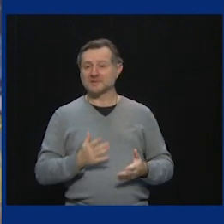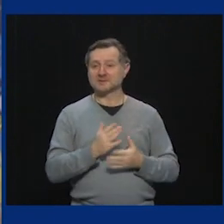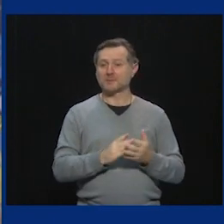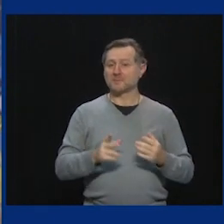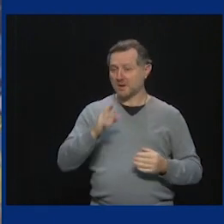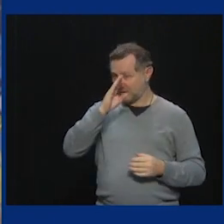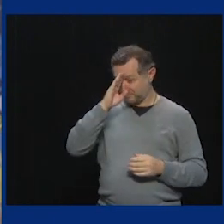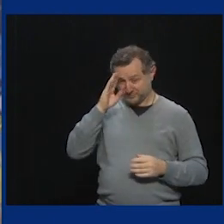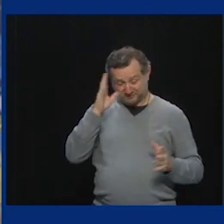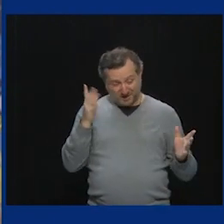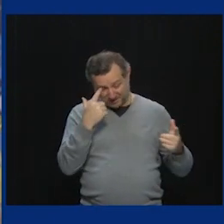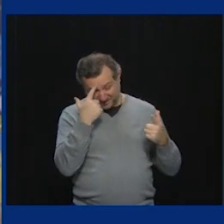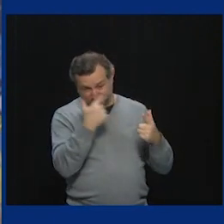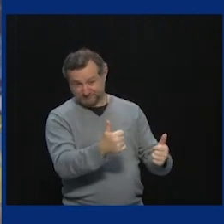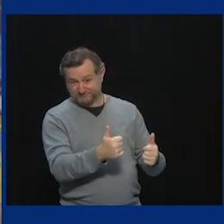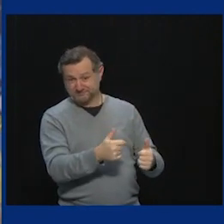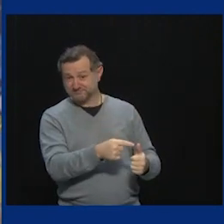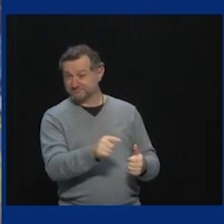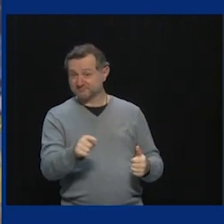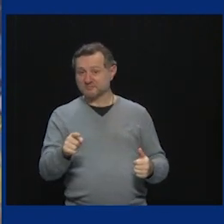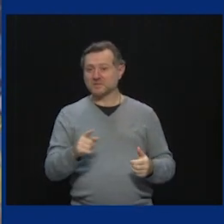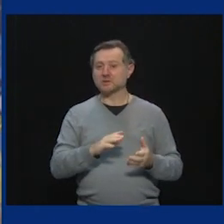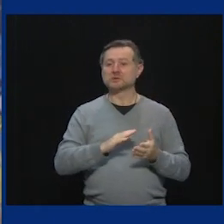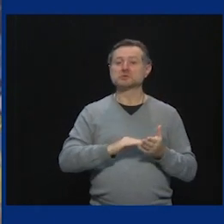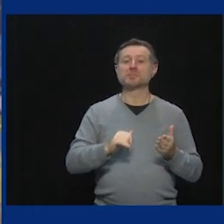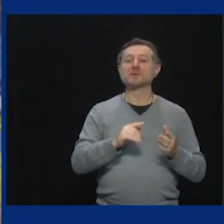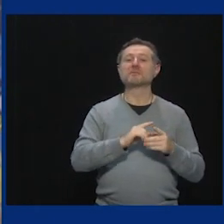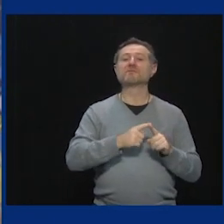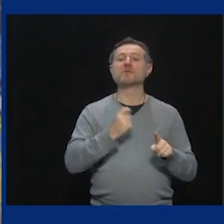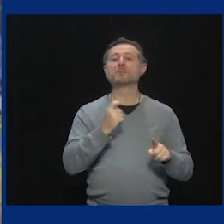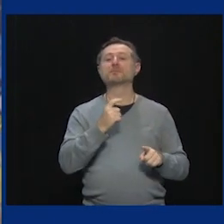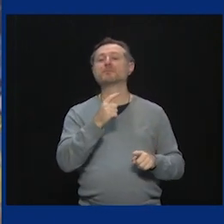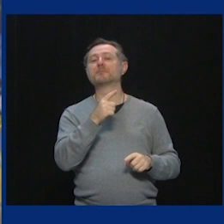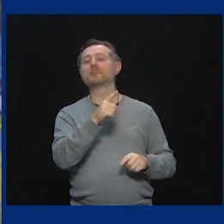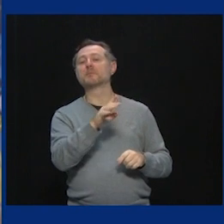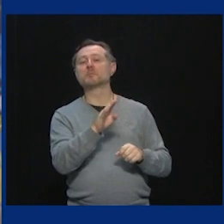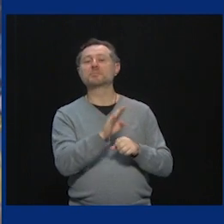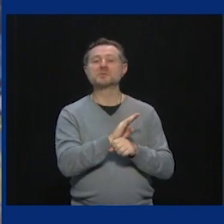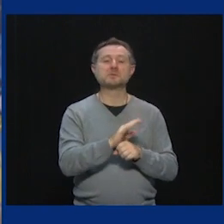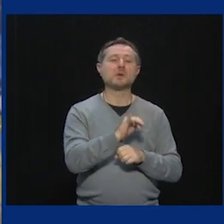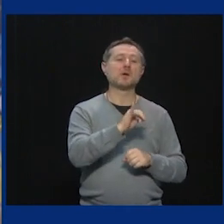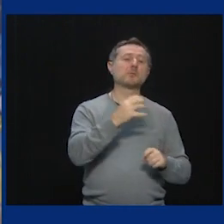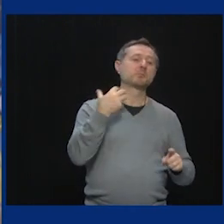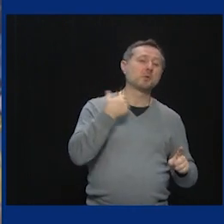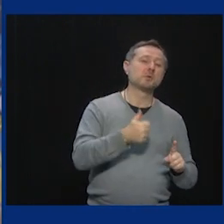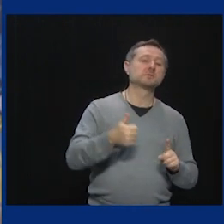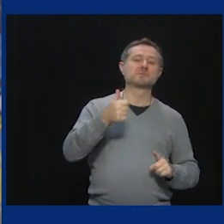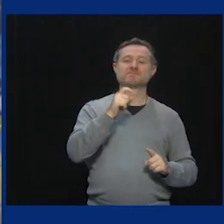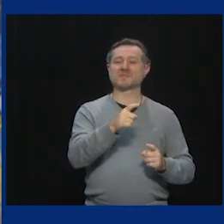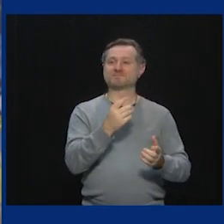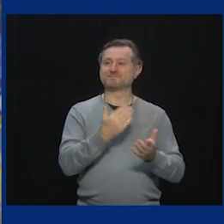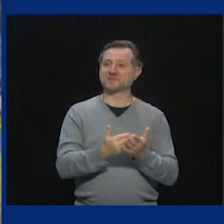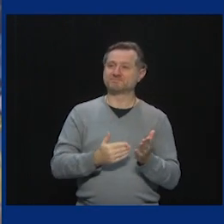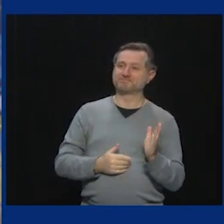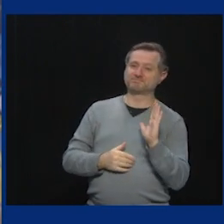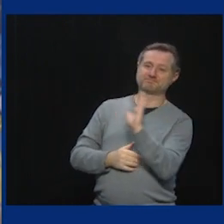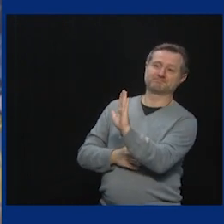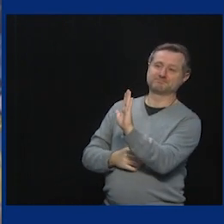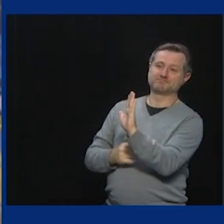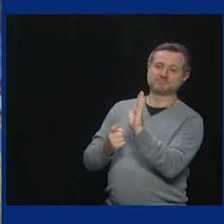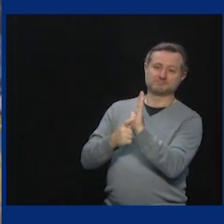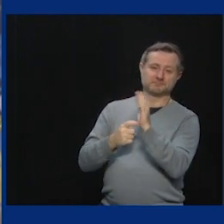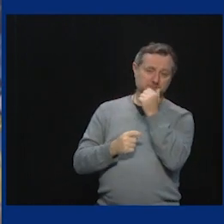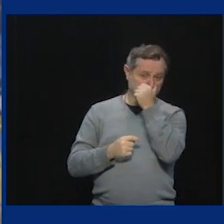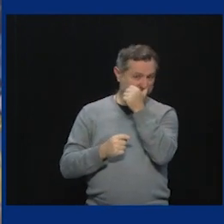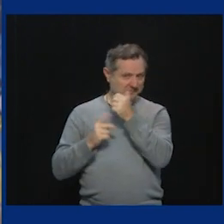the exemption has to come from the employer, and the employer has to confirm that it's legitimate. You can't just self-affirm that you have this exemption or that you're